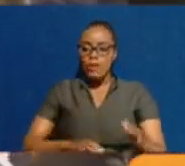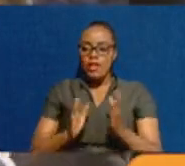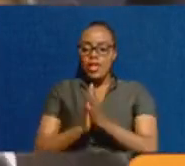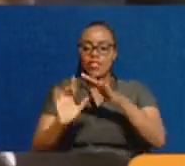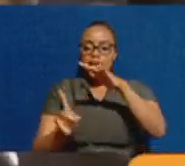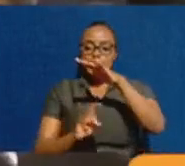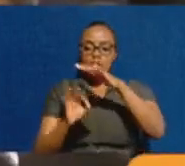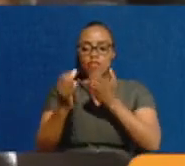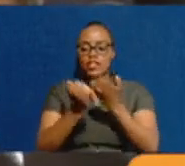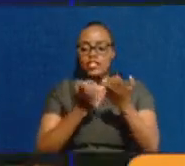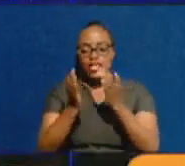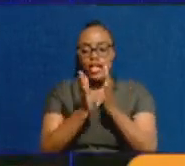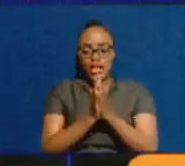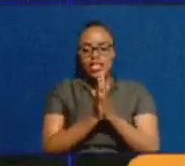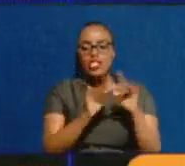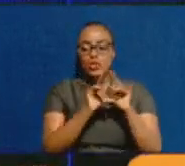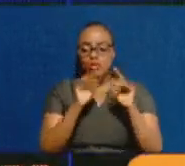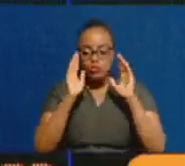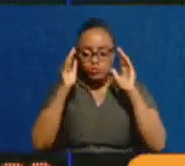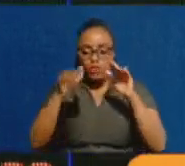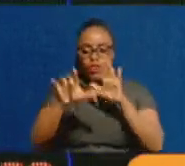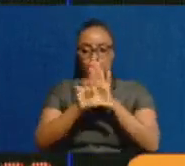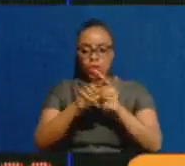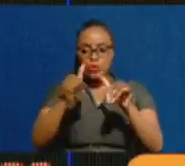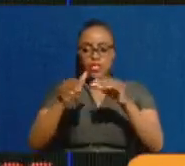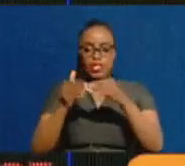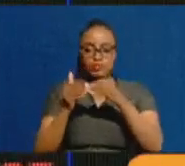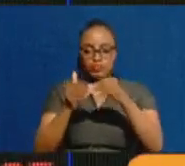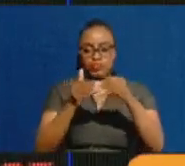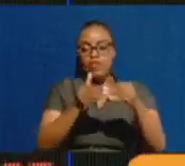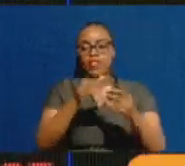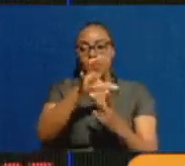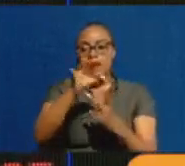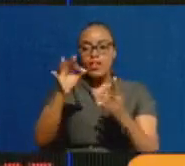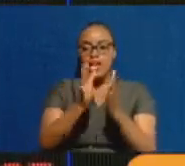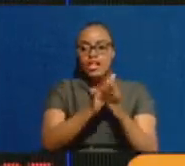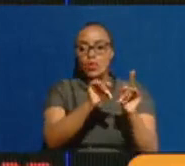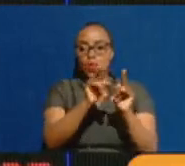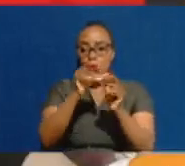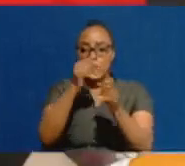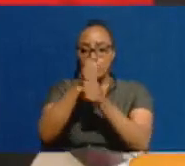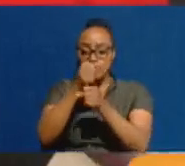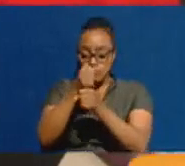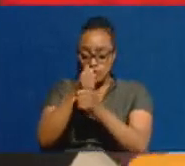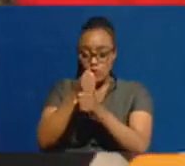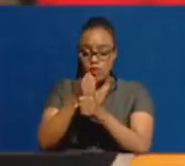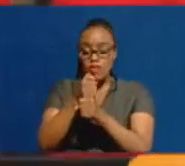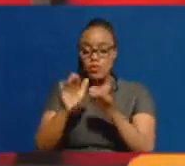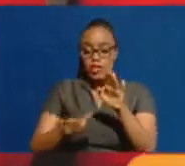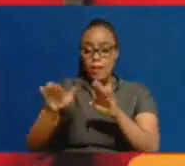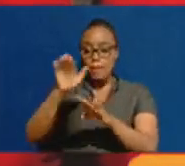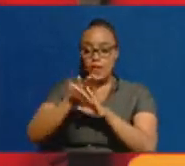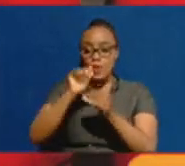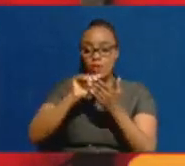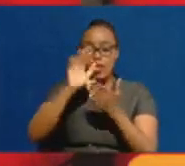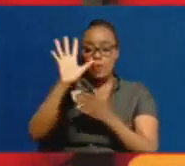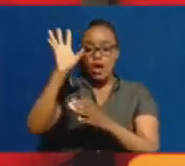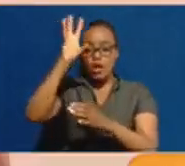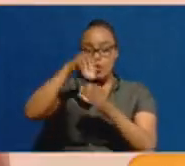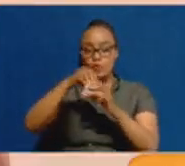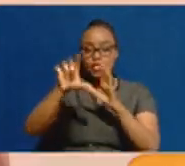of Trade and Investment to relook at the laws governing privatization, and if they're not favorable for them, to replace them with more